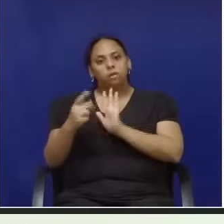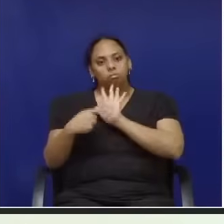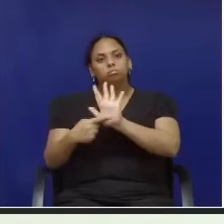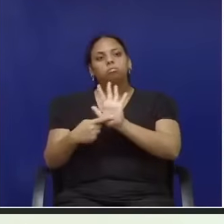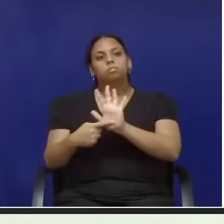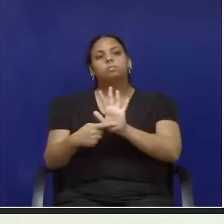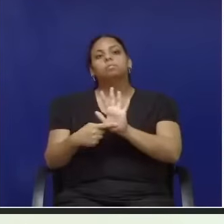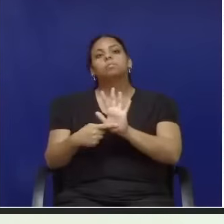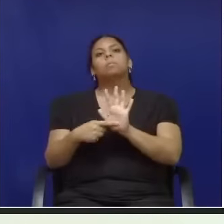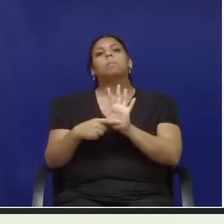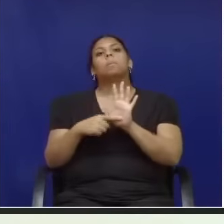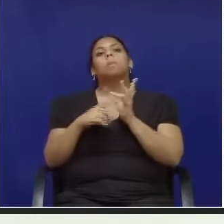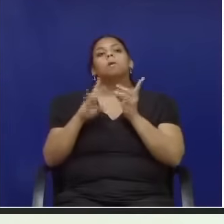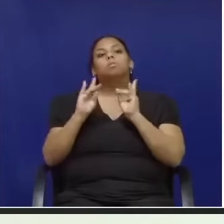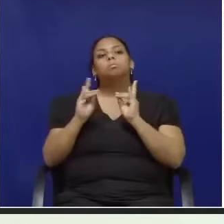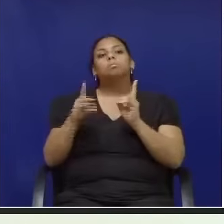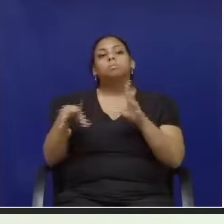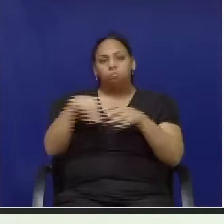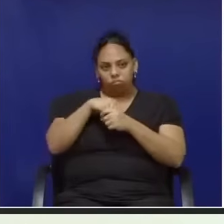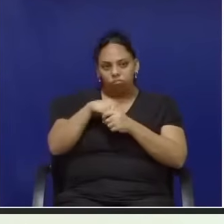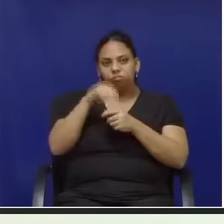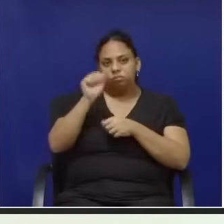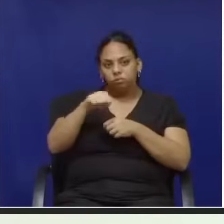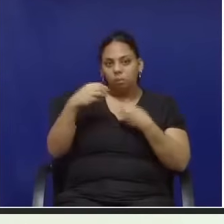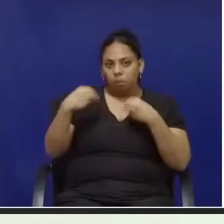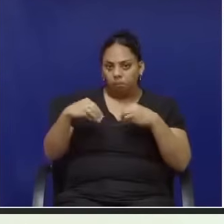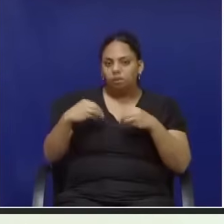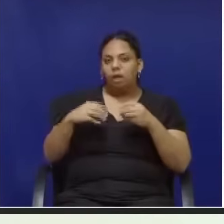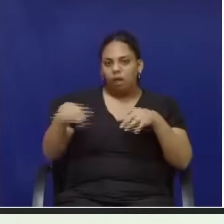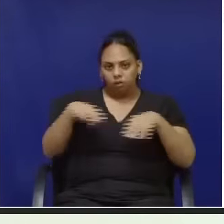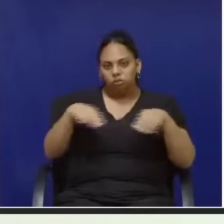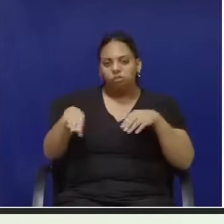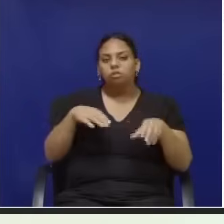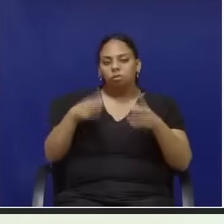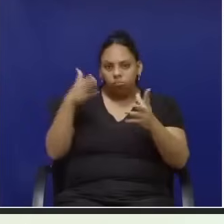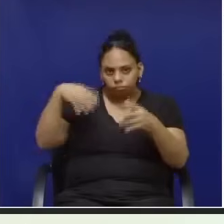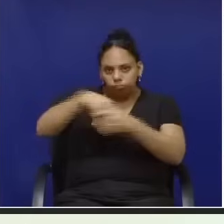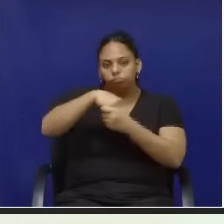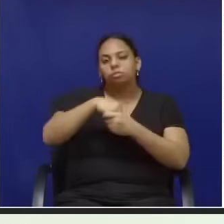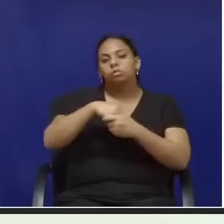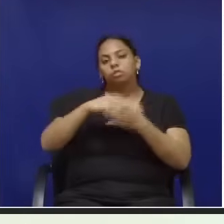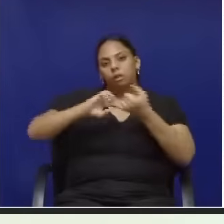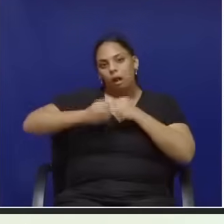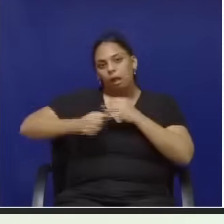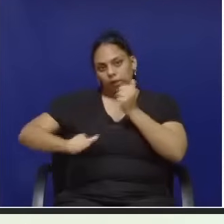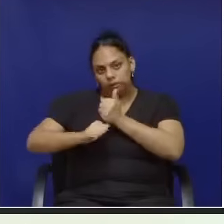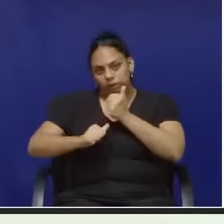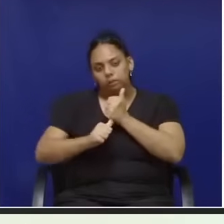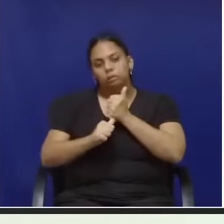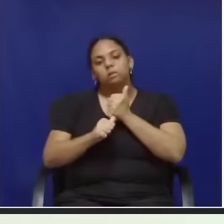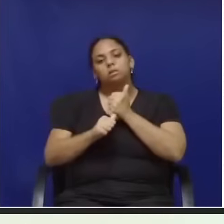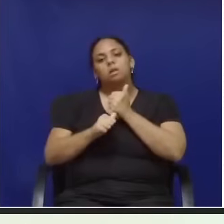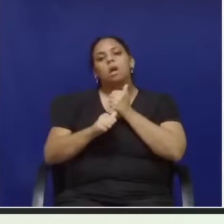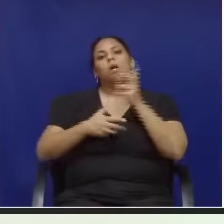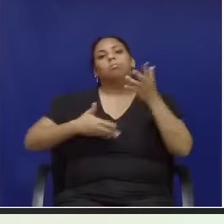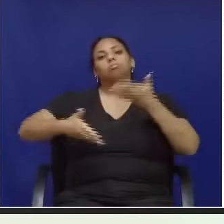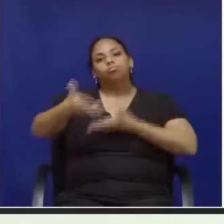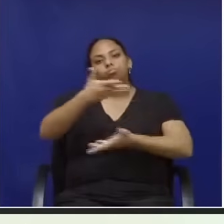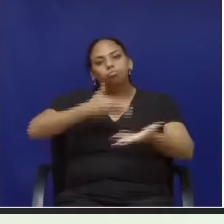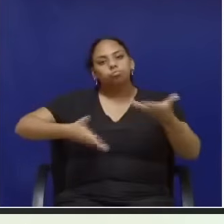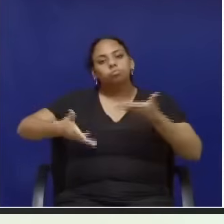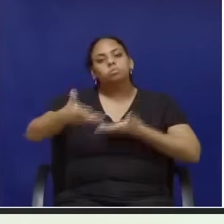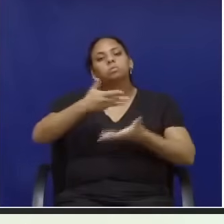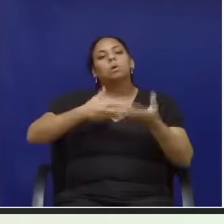the suspended minister did take action to try and assist in mediating on